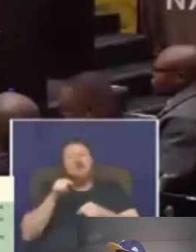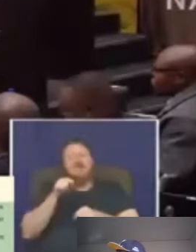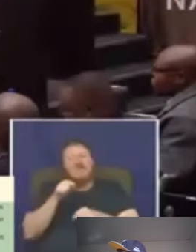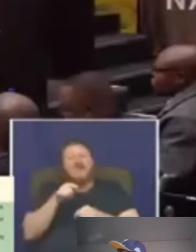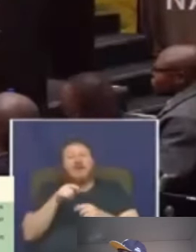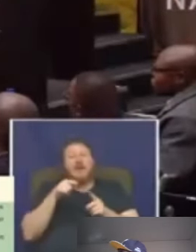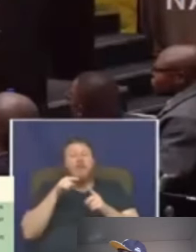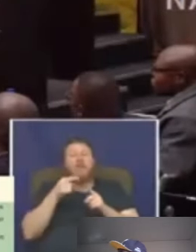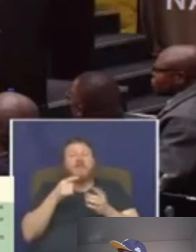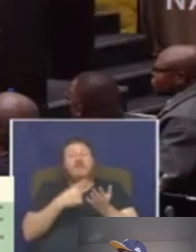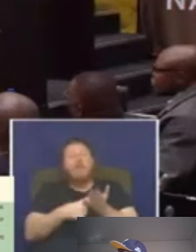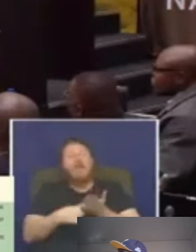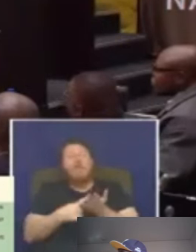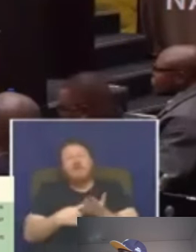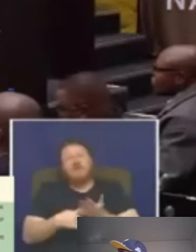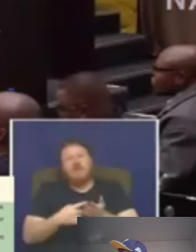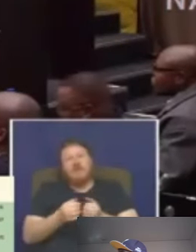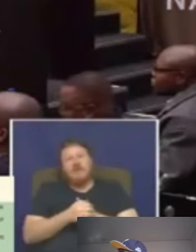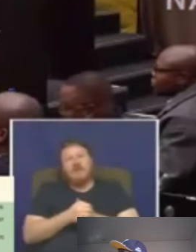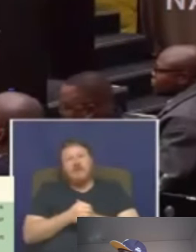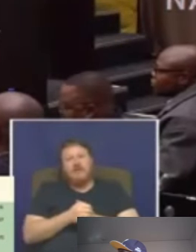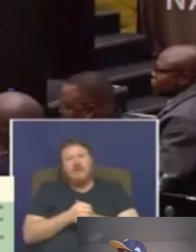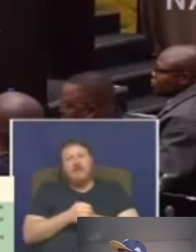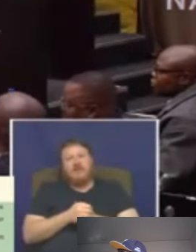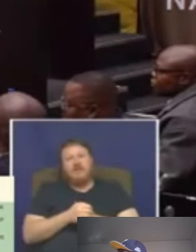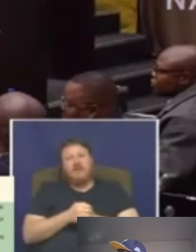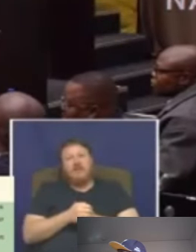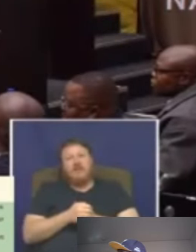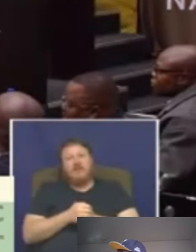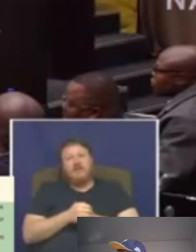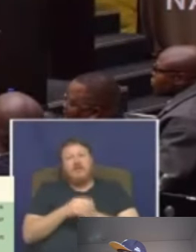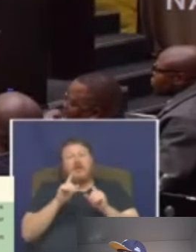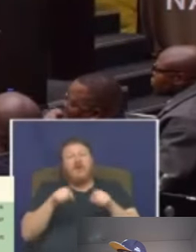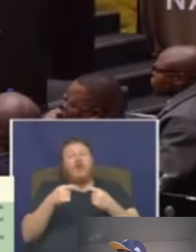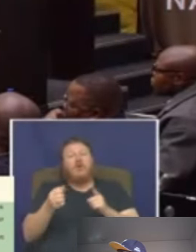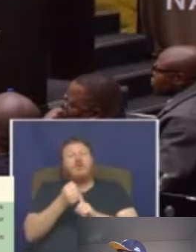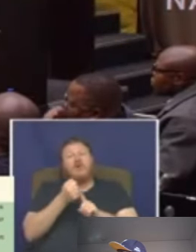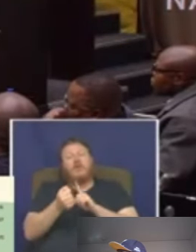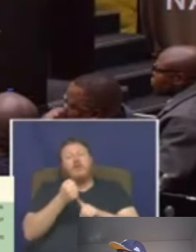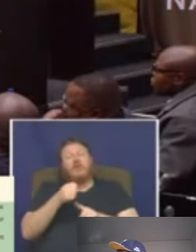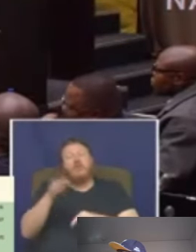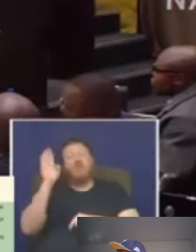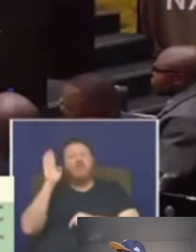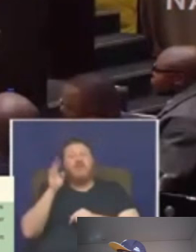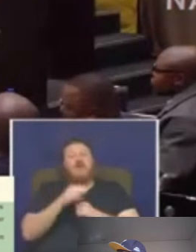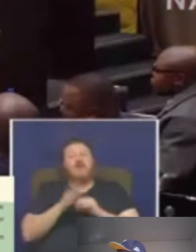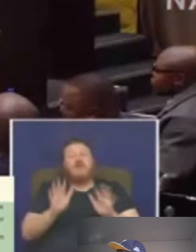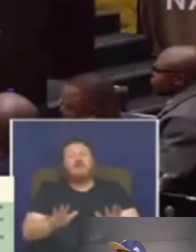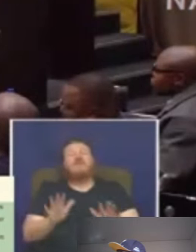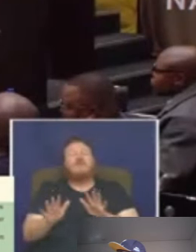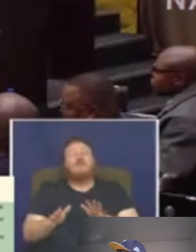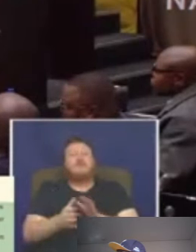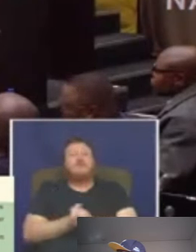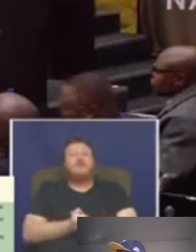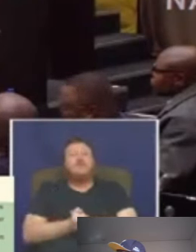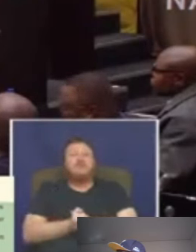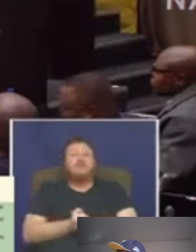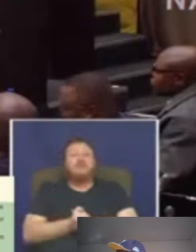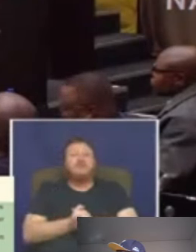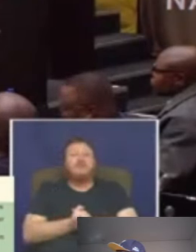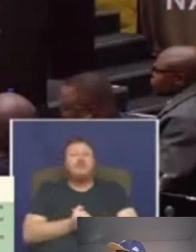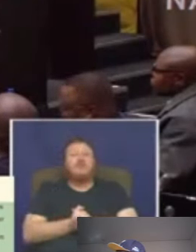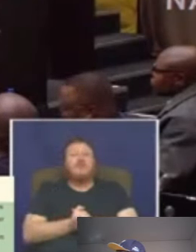that's ultimately a point of debate. So we can't abuse points of order. Order. Honourable